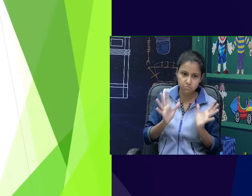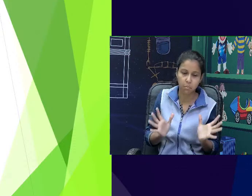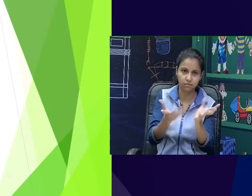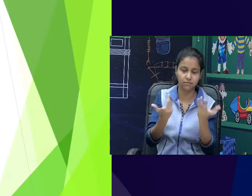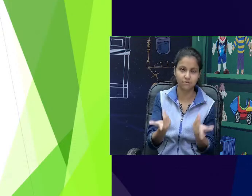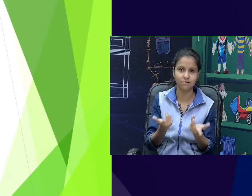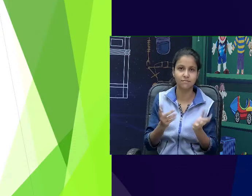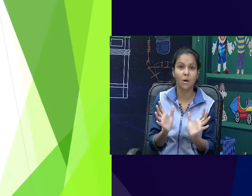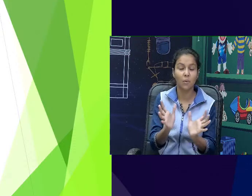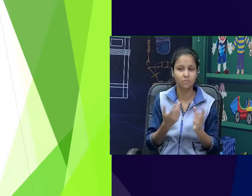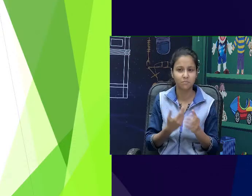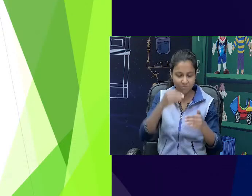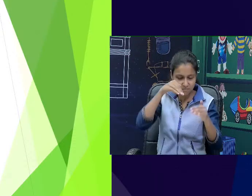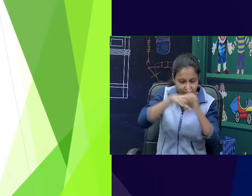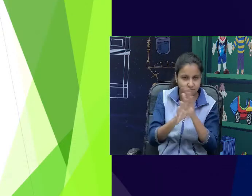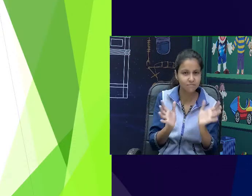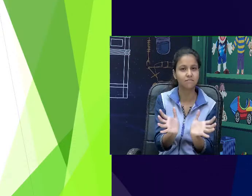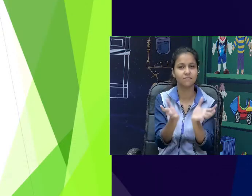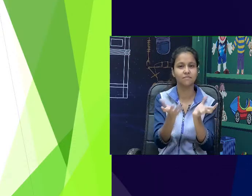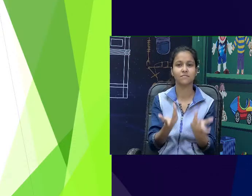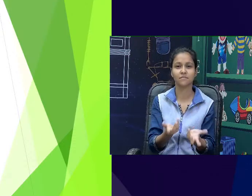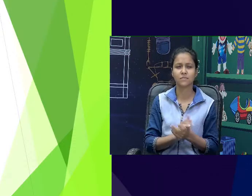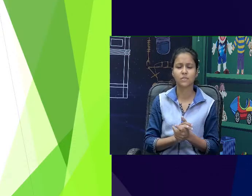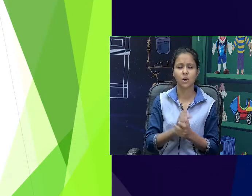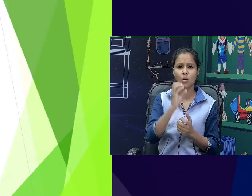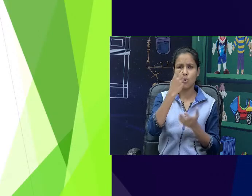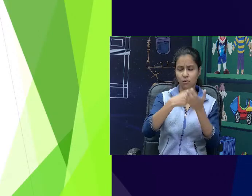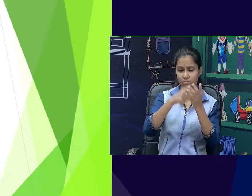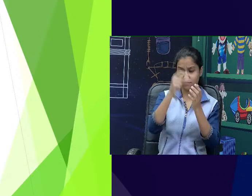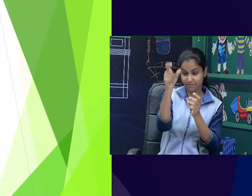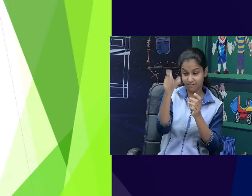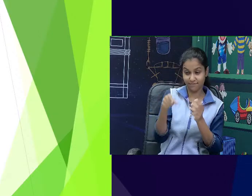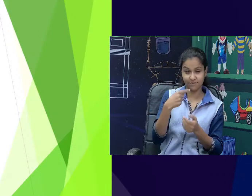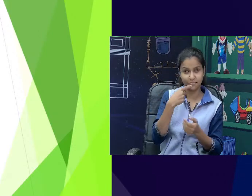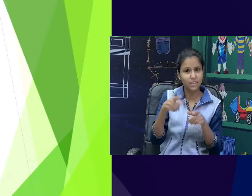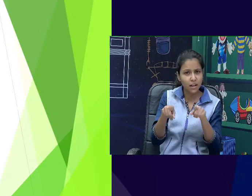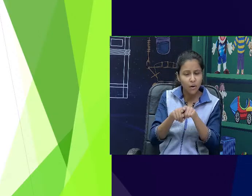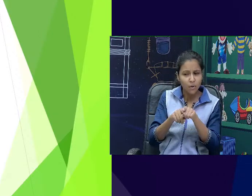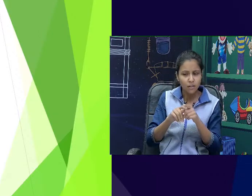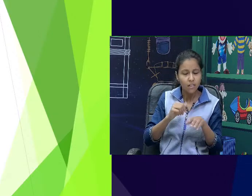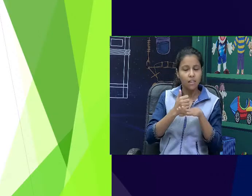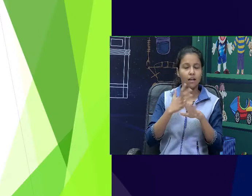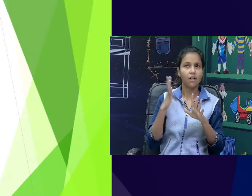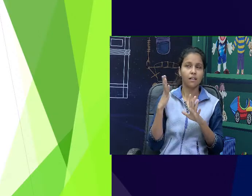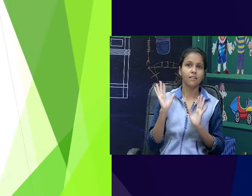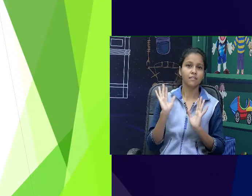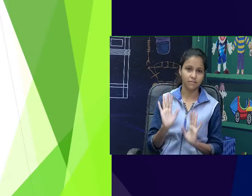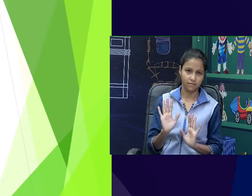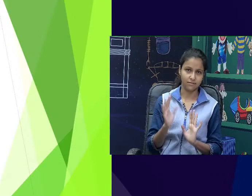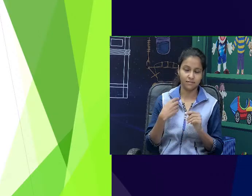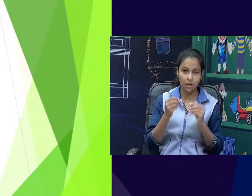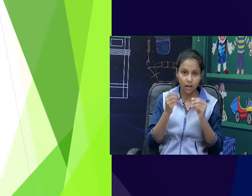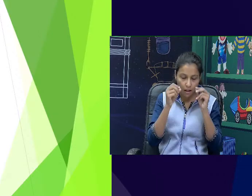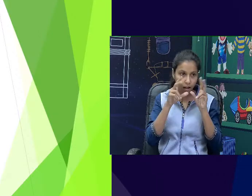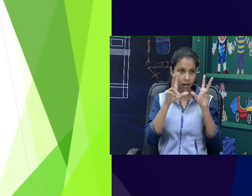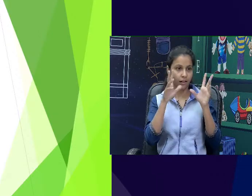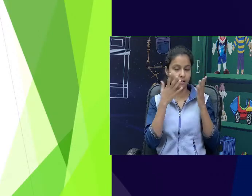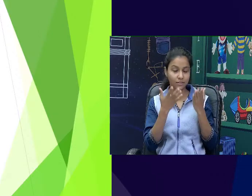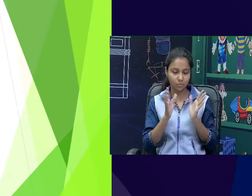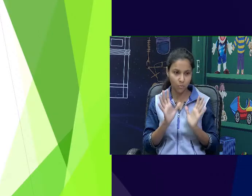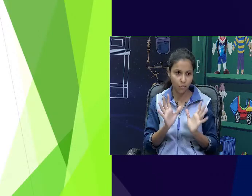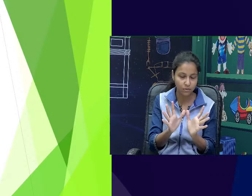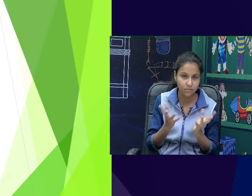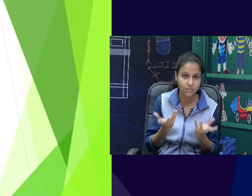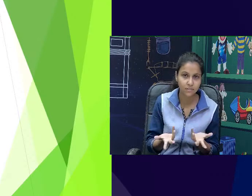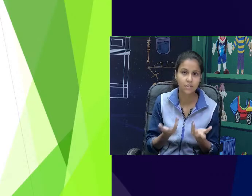author inside the water. The author was so desperate that he could not even hold on to something. He was so surprised by the push.